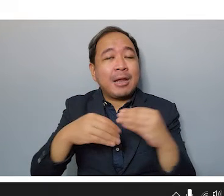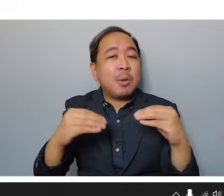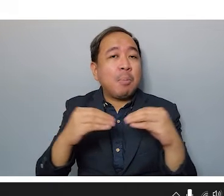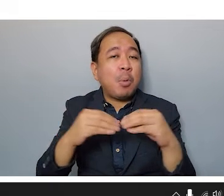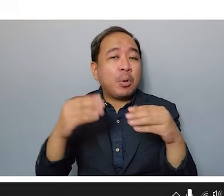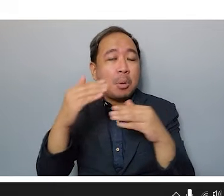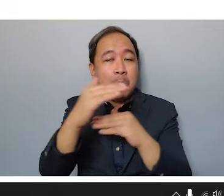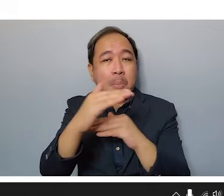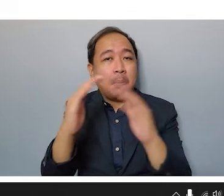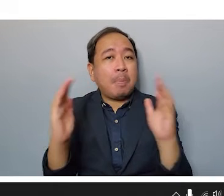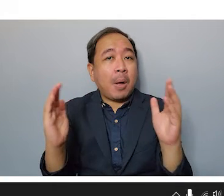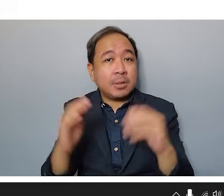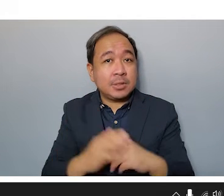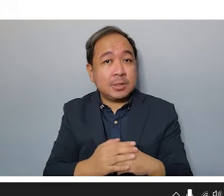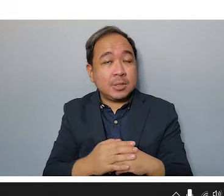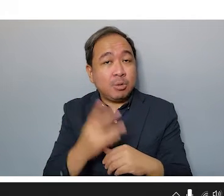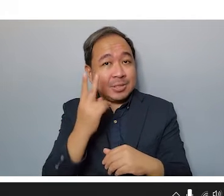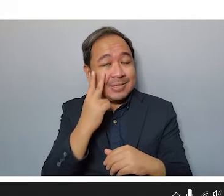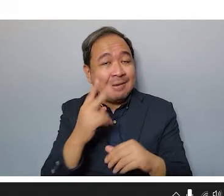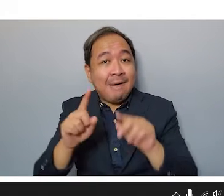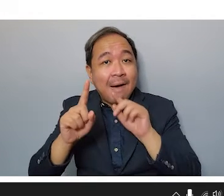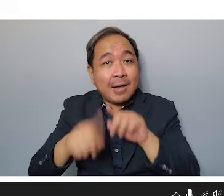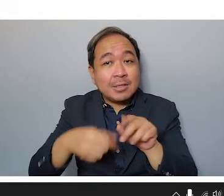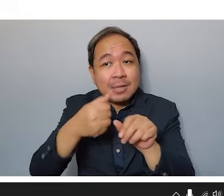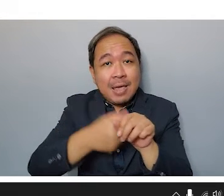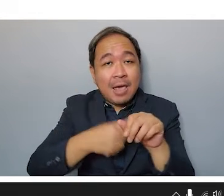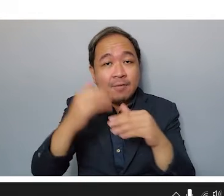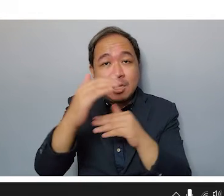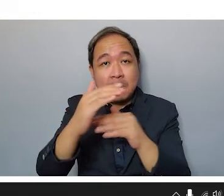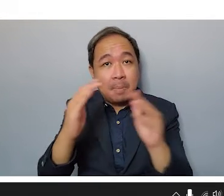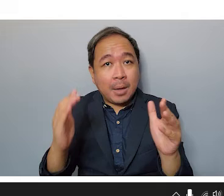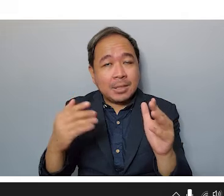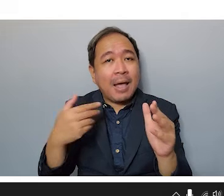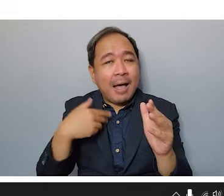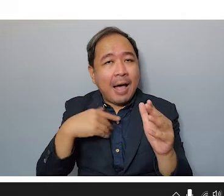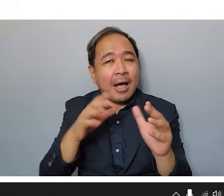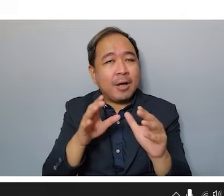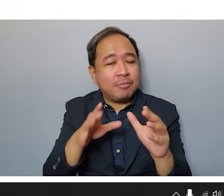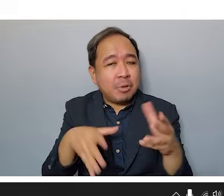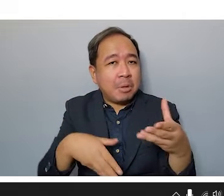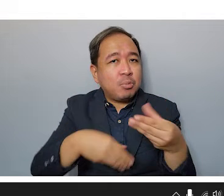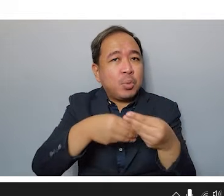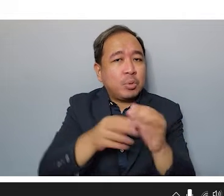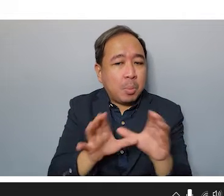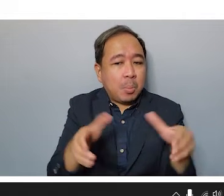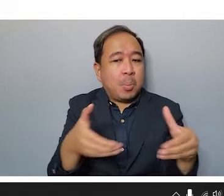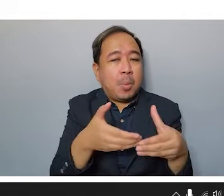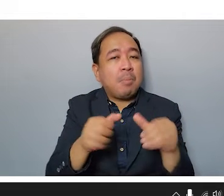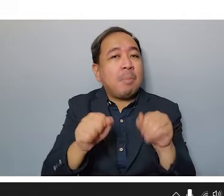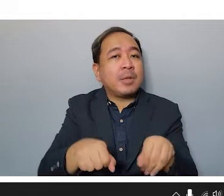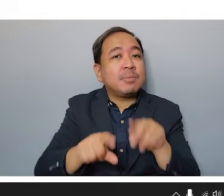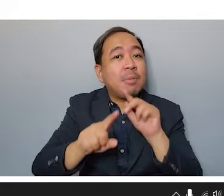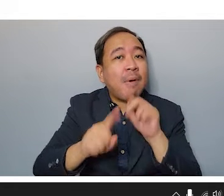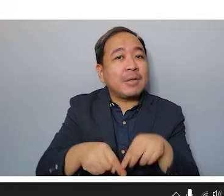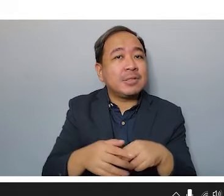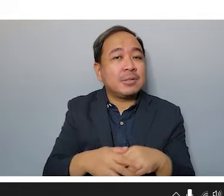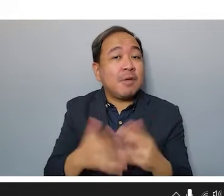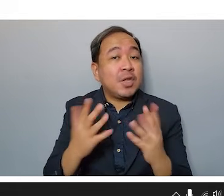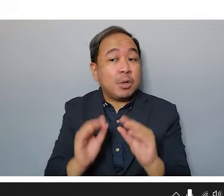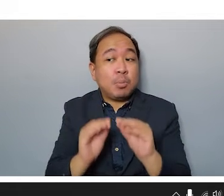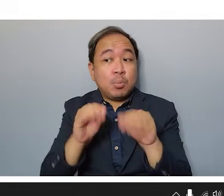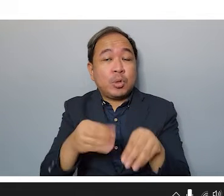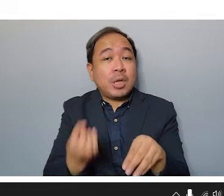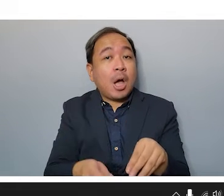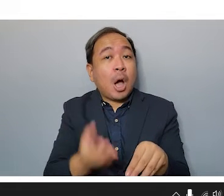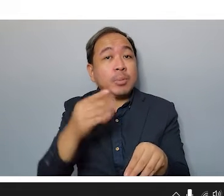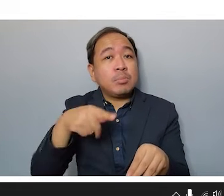boxes may be added if needed. Here, answers in each box belong to a distinct set of possible answers. After putting